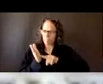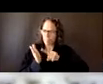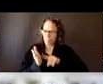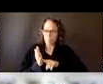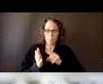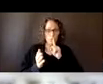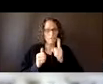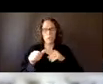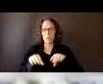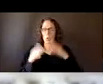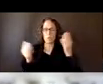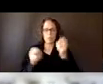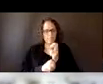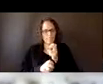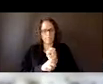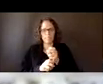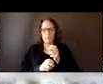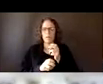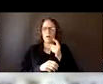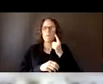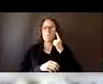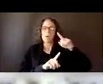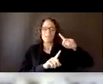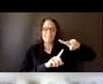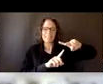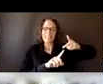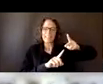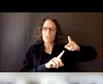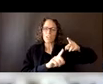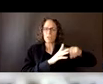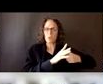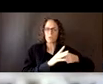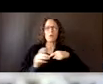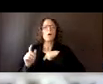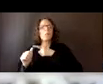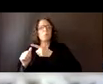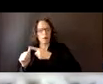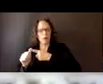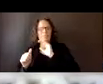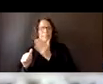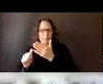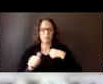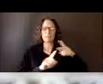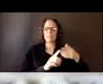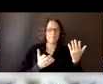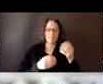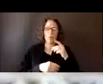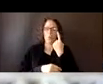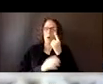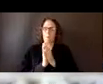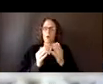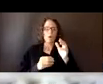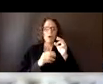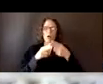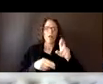of secondary sources, but I did find one book called by John Hope Franklin, called Runaway